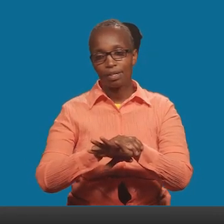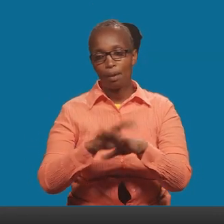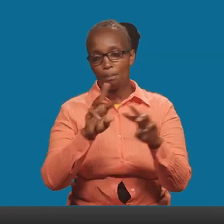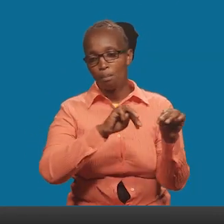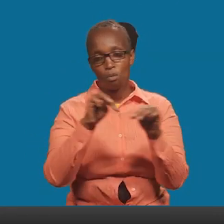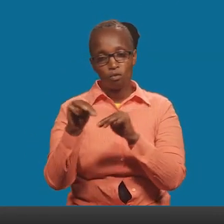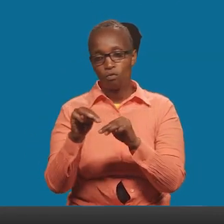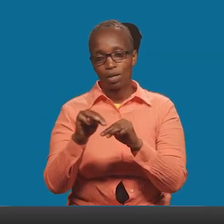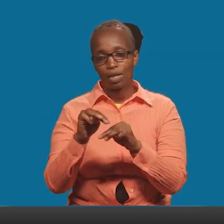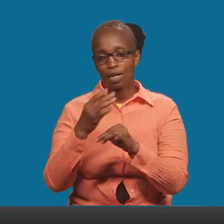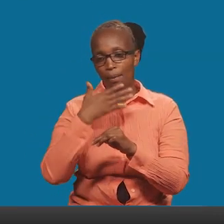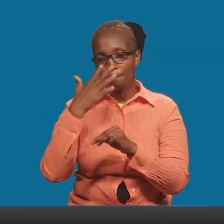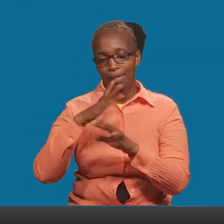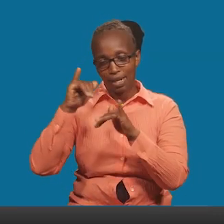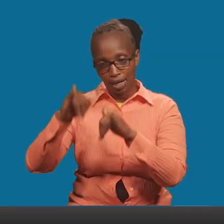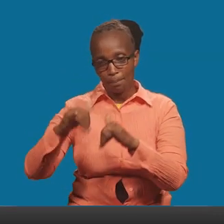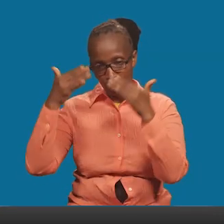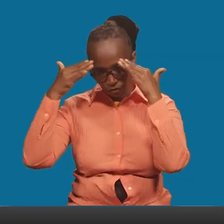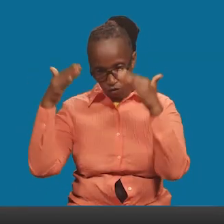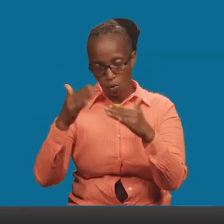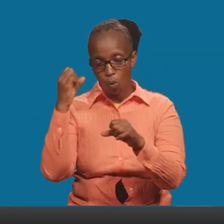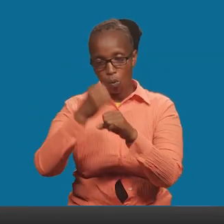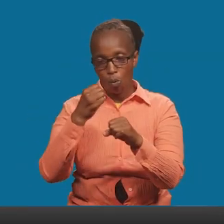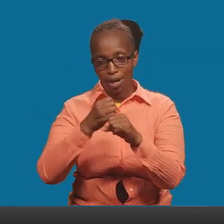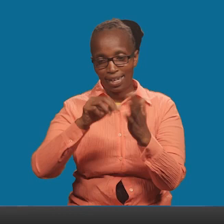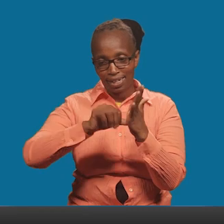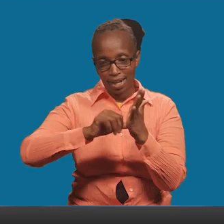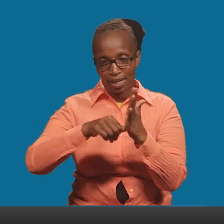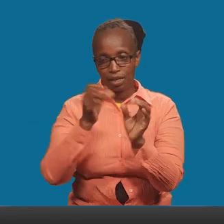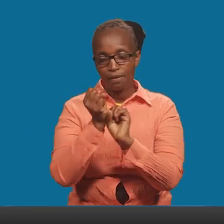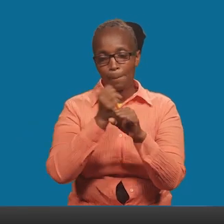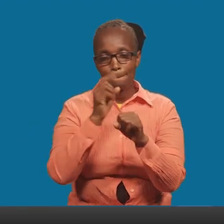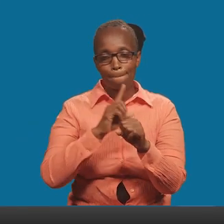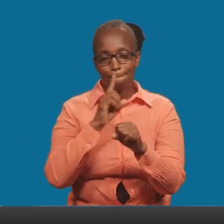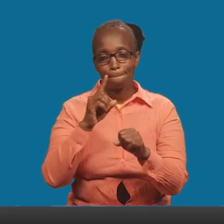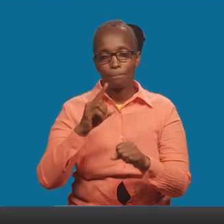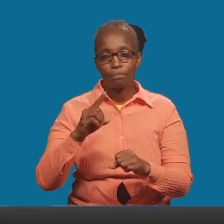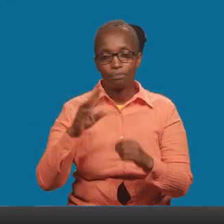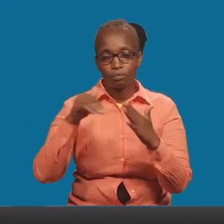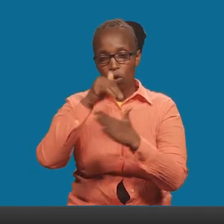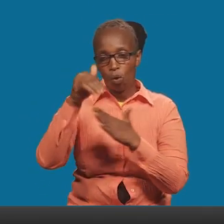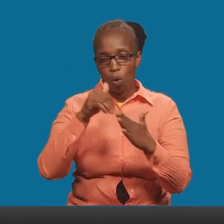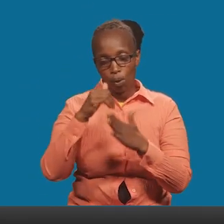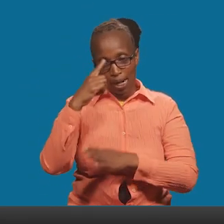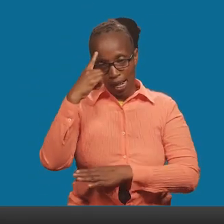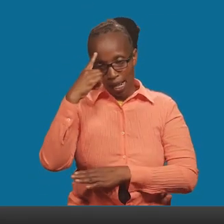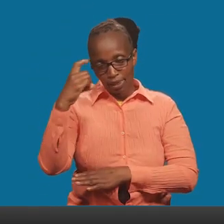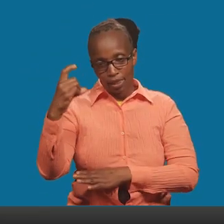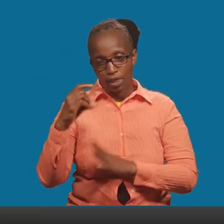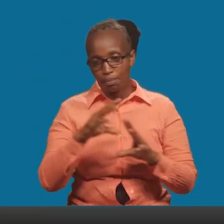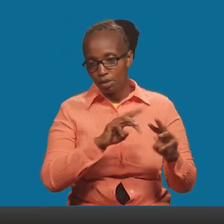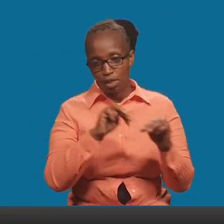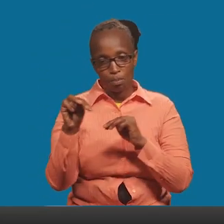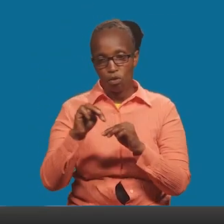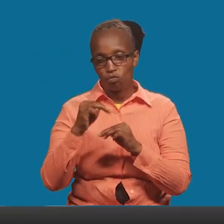as long as you remain focused. We have no choice but to work hard and to ensure that our dreams get to the